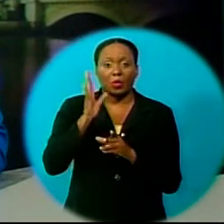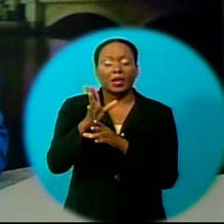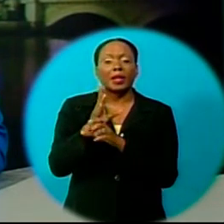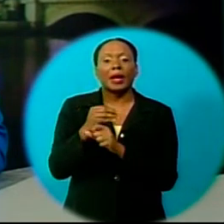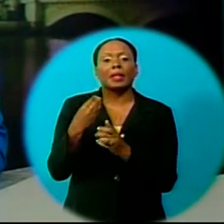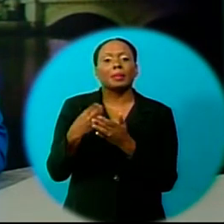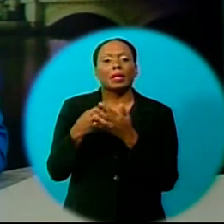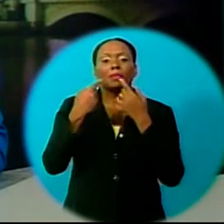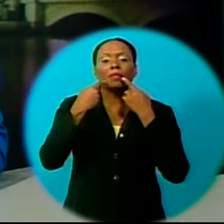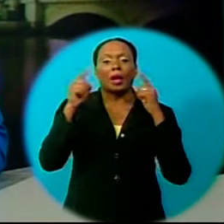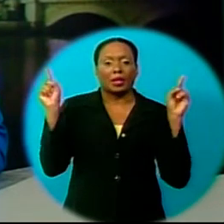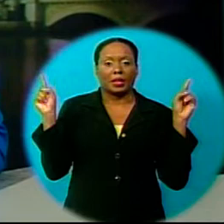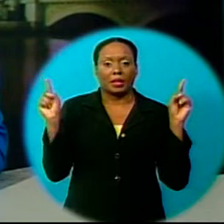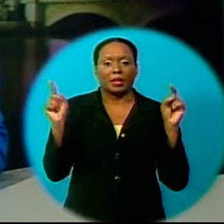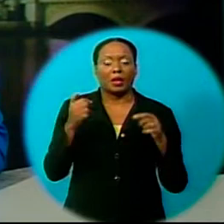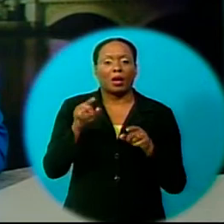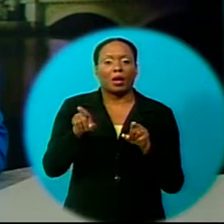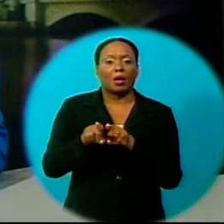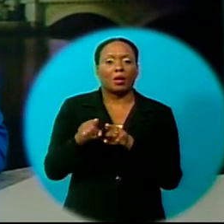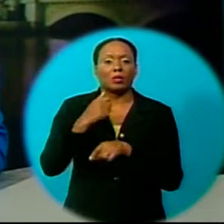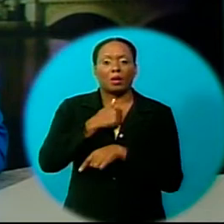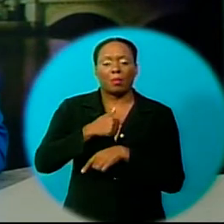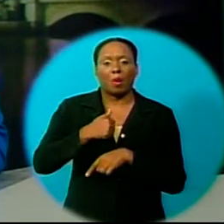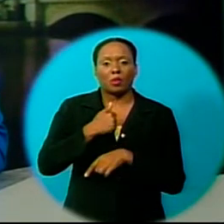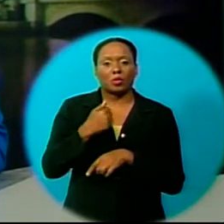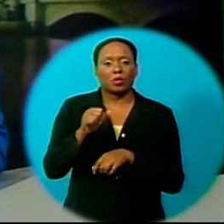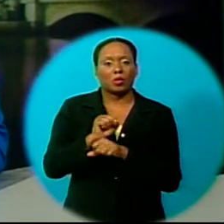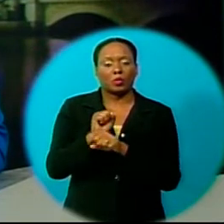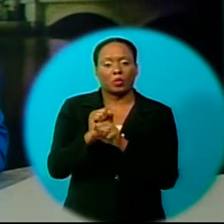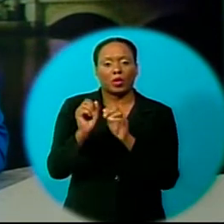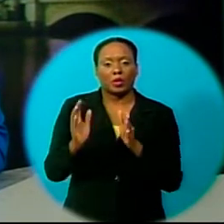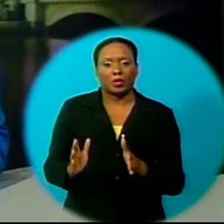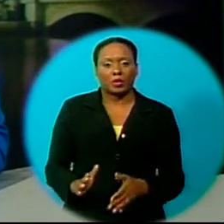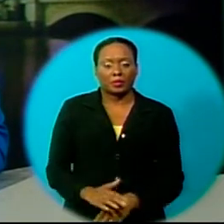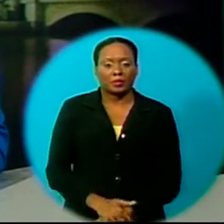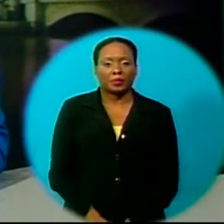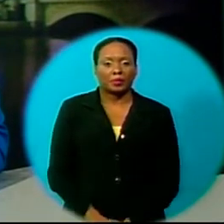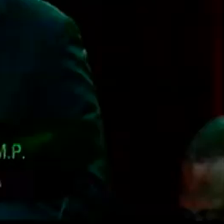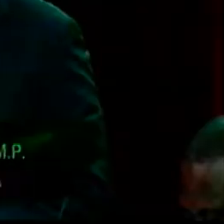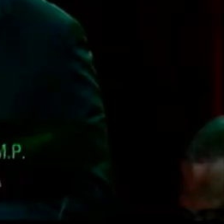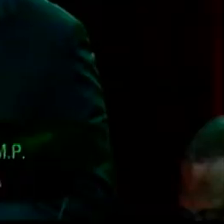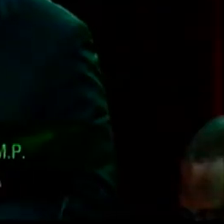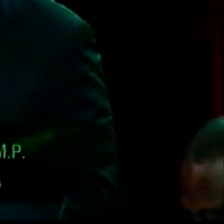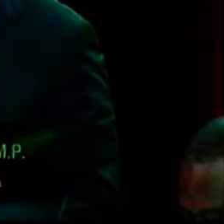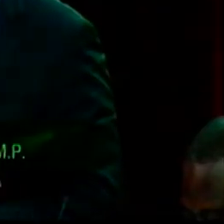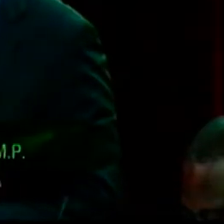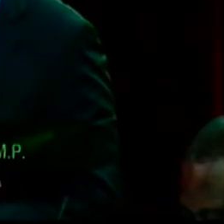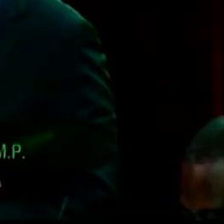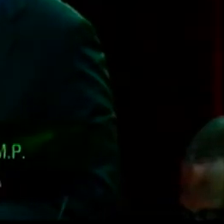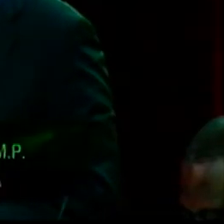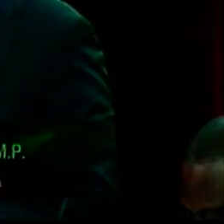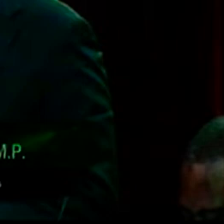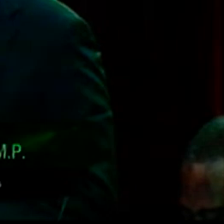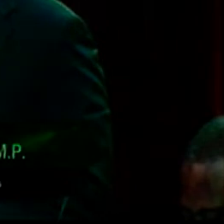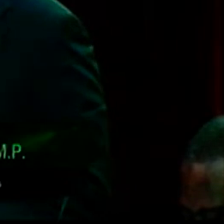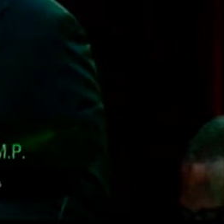Sinclair, who also apologized to the affected former workers. Of course, we would want to take the